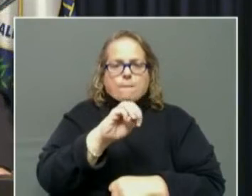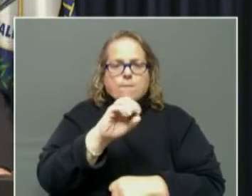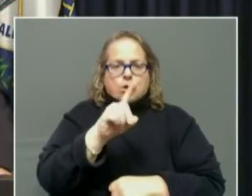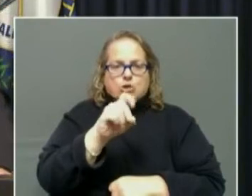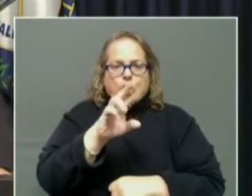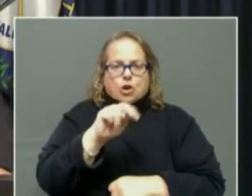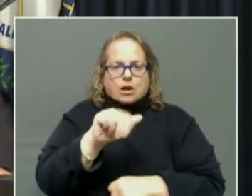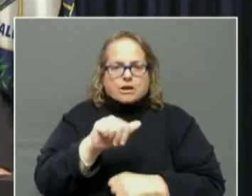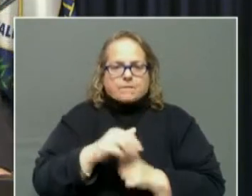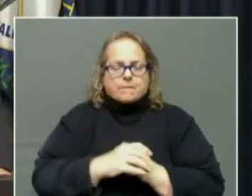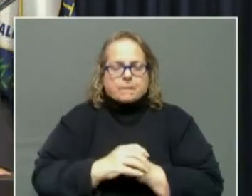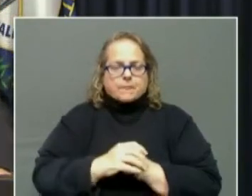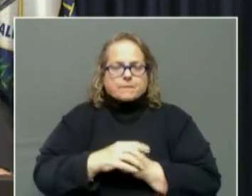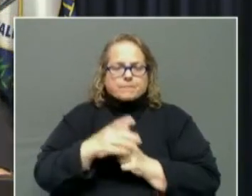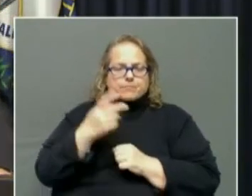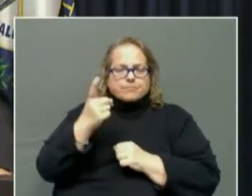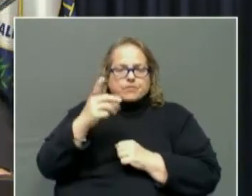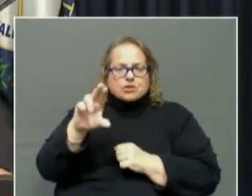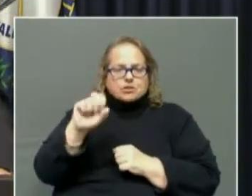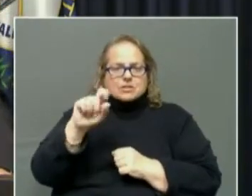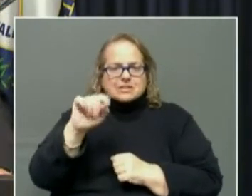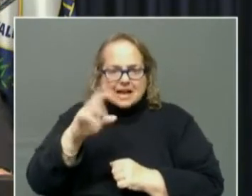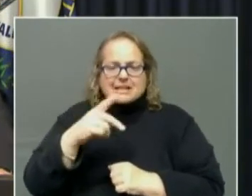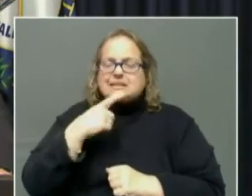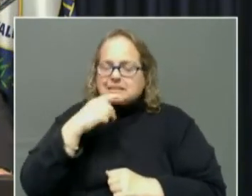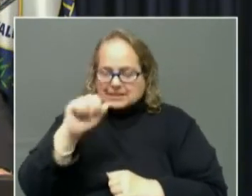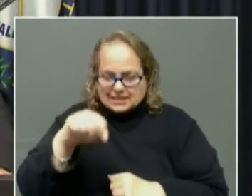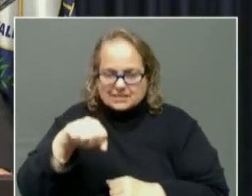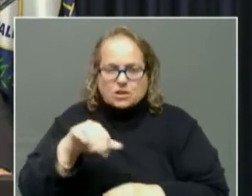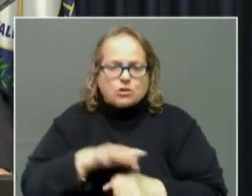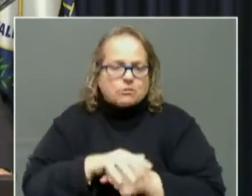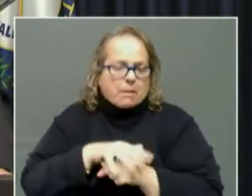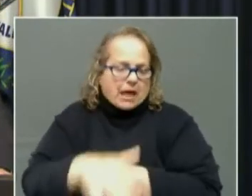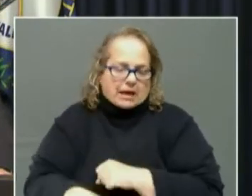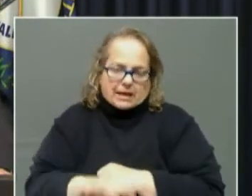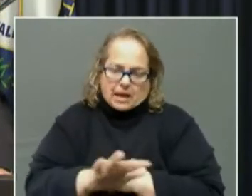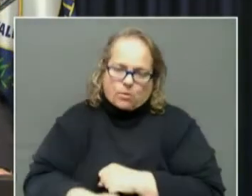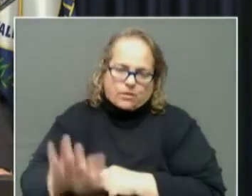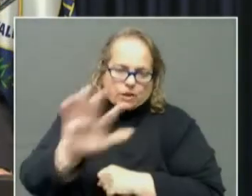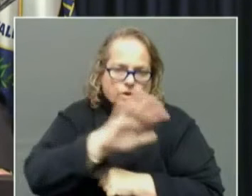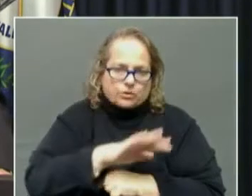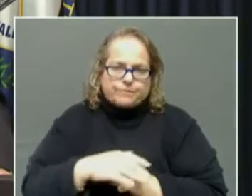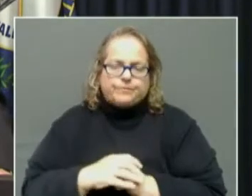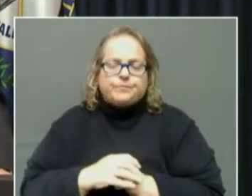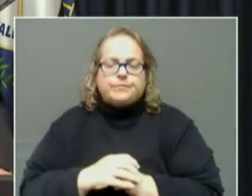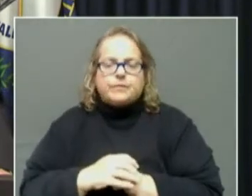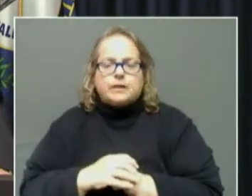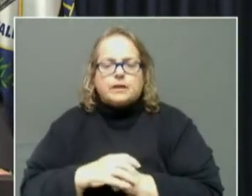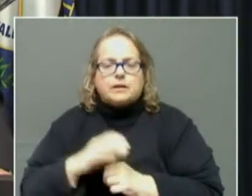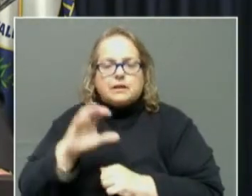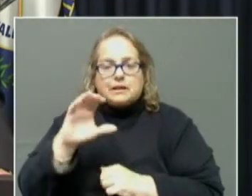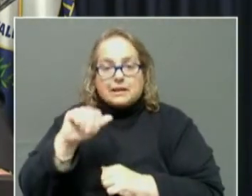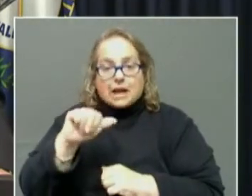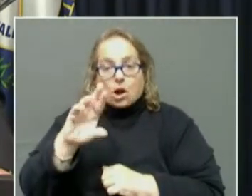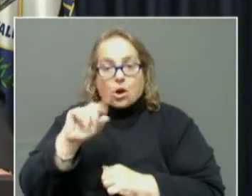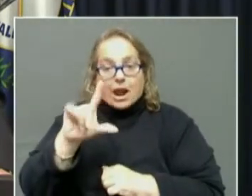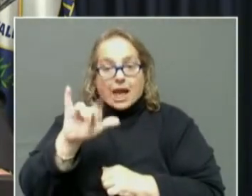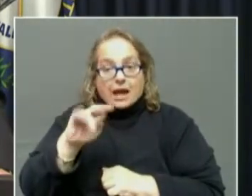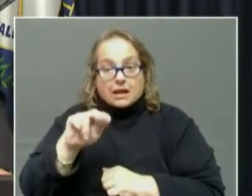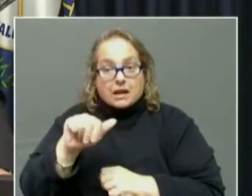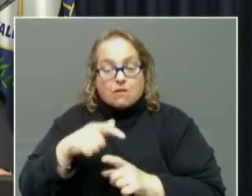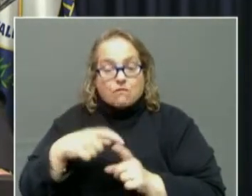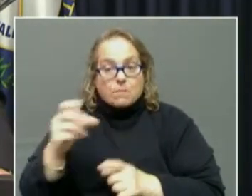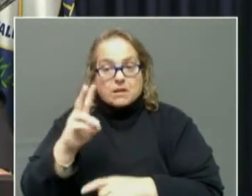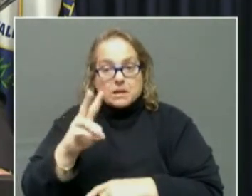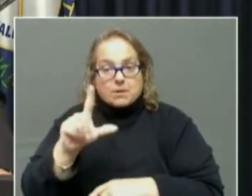just said the same. There is plenty out there. Carolina Buszczak from